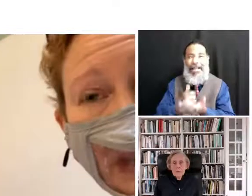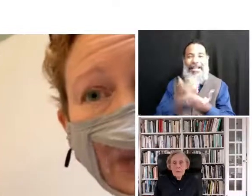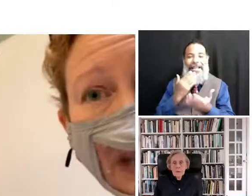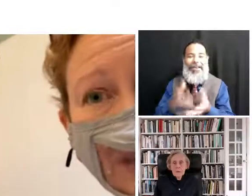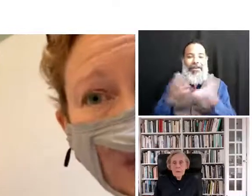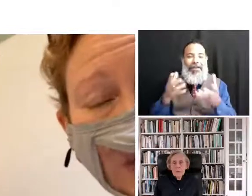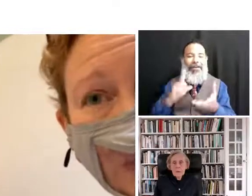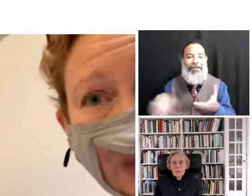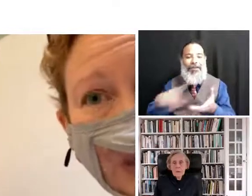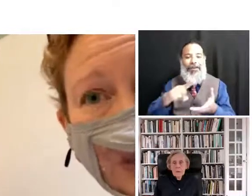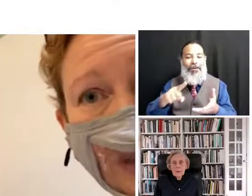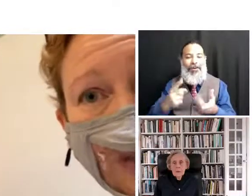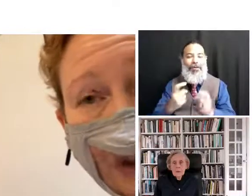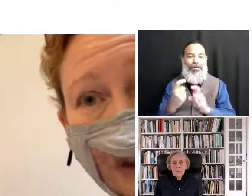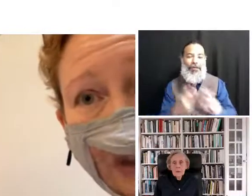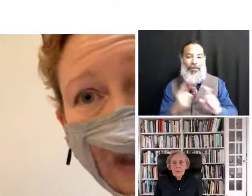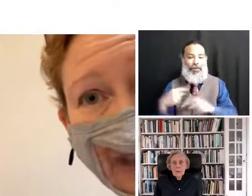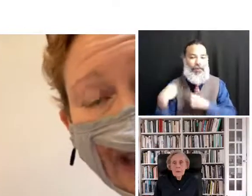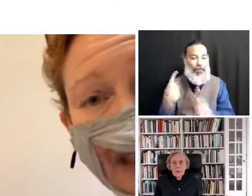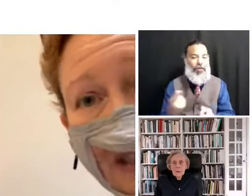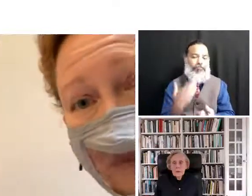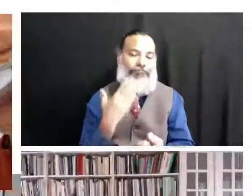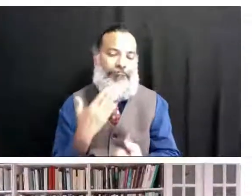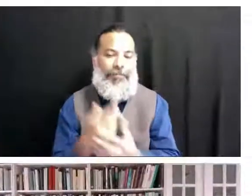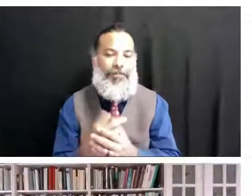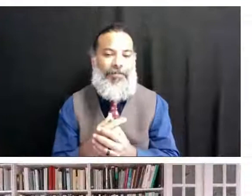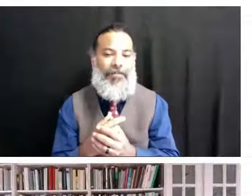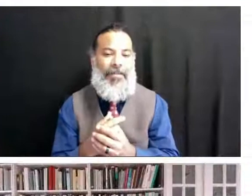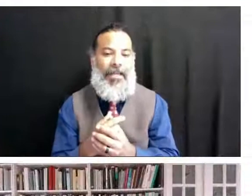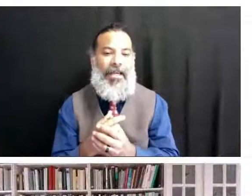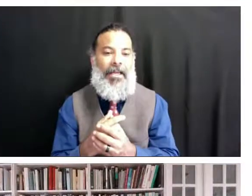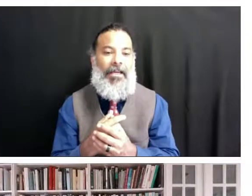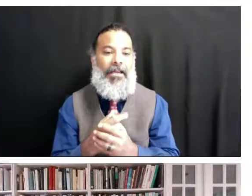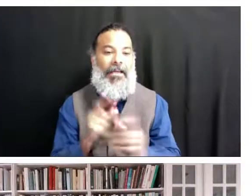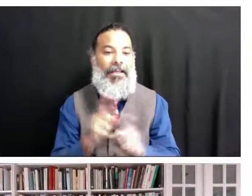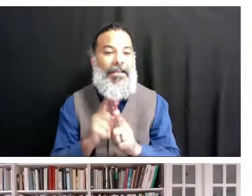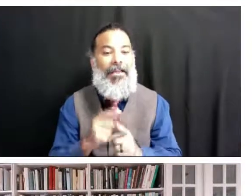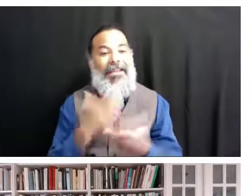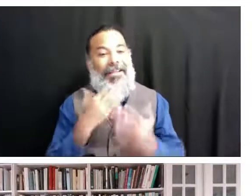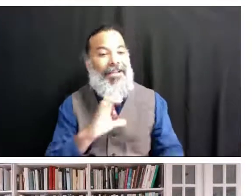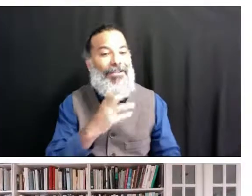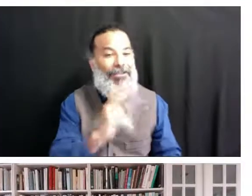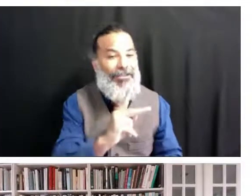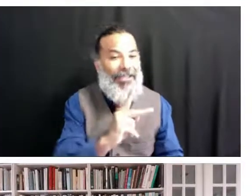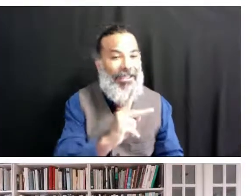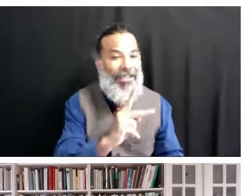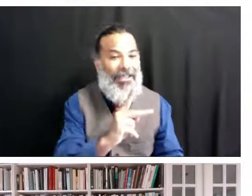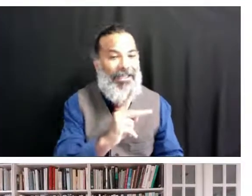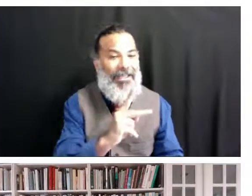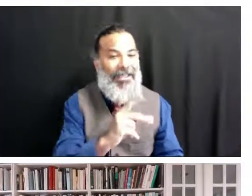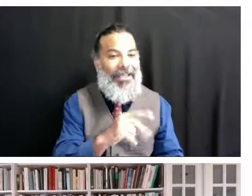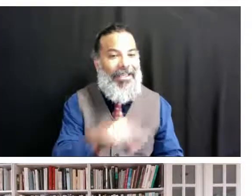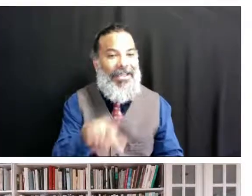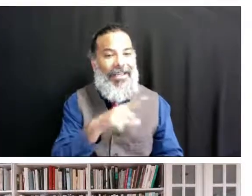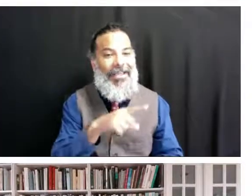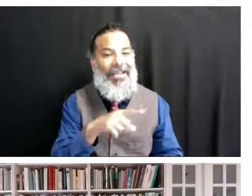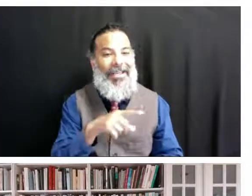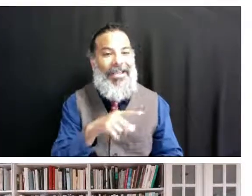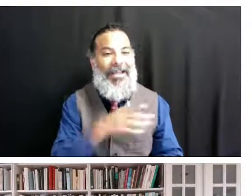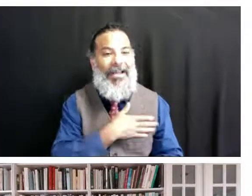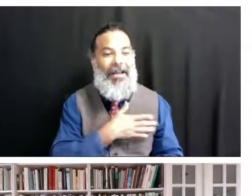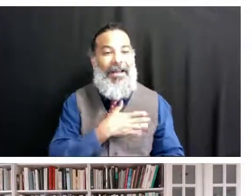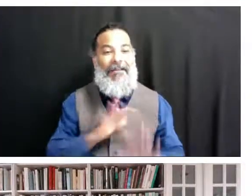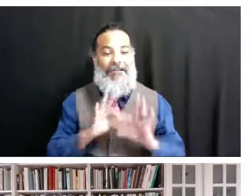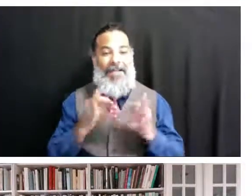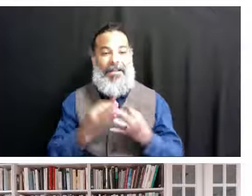to everybody who has contributed so far, and in particular to Chick and to Mike Ancom. Our family has had